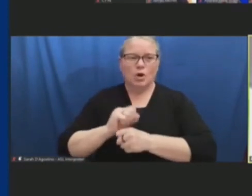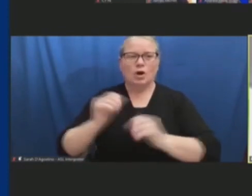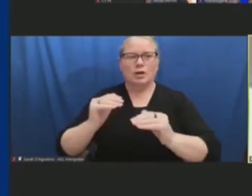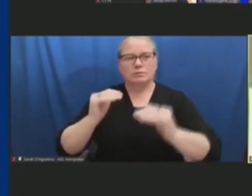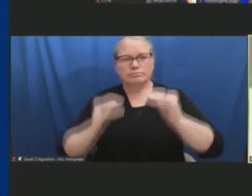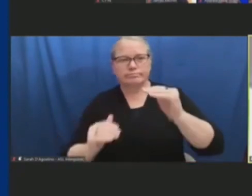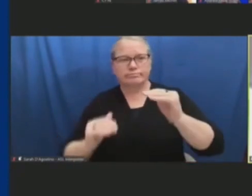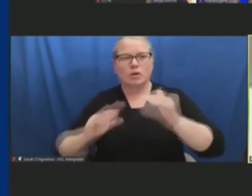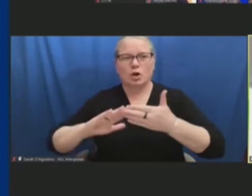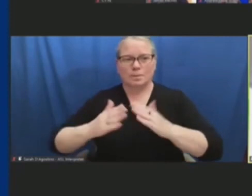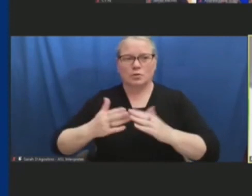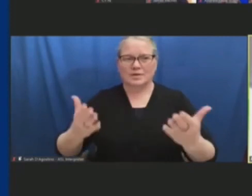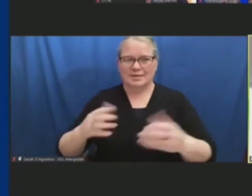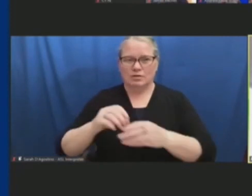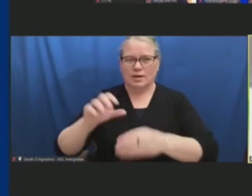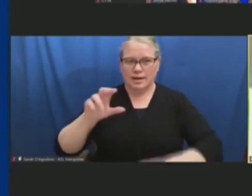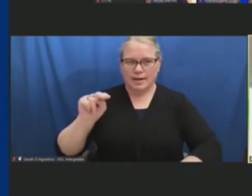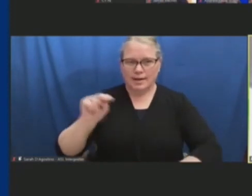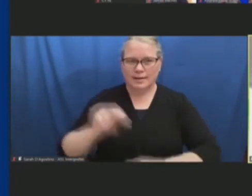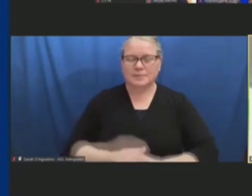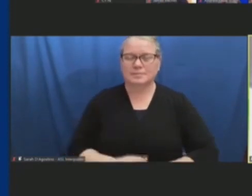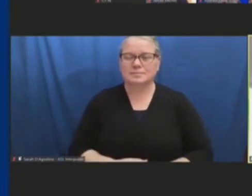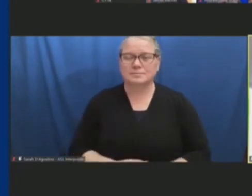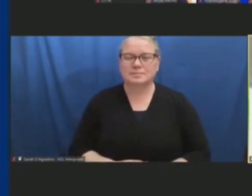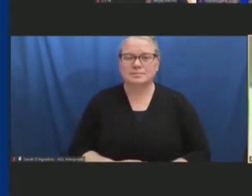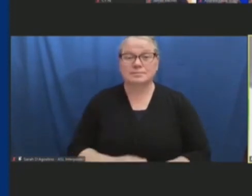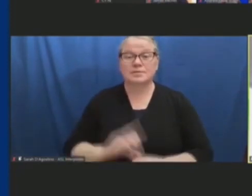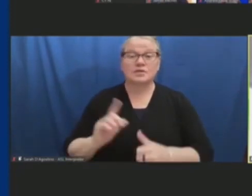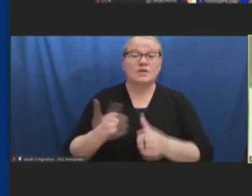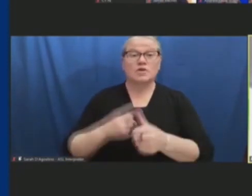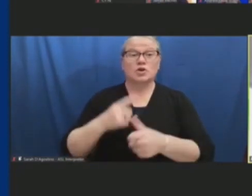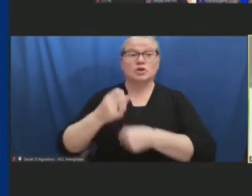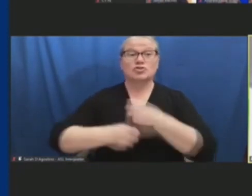Connecticut. Because this is our first year, we're looking